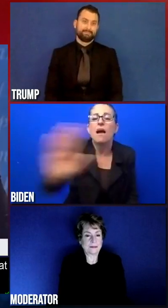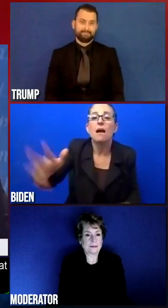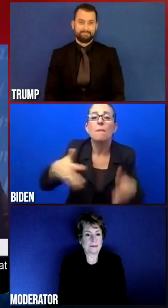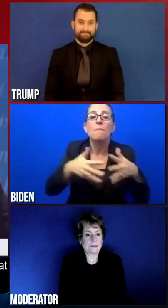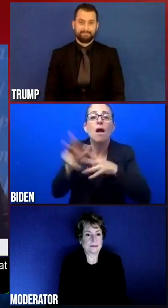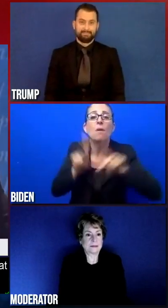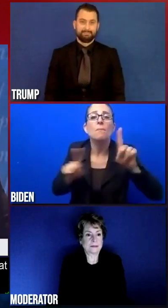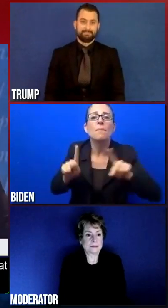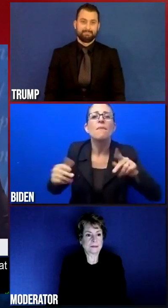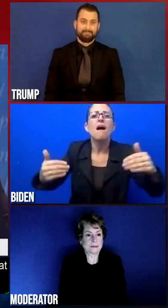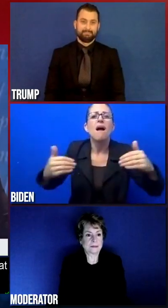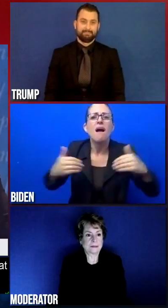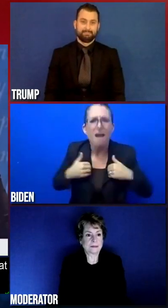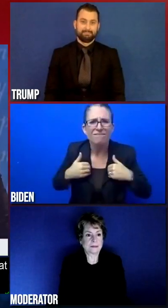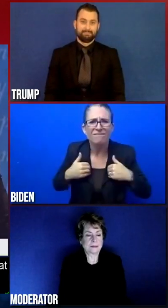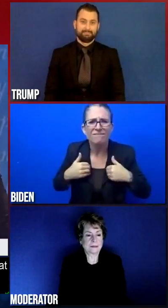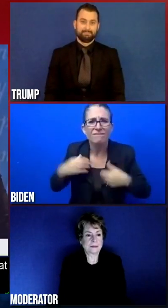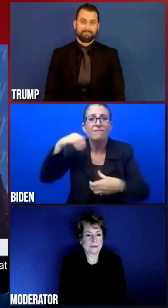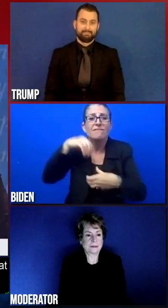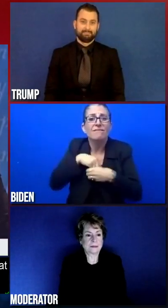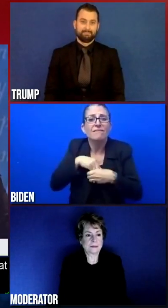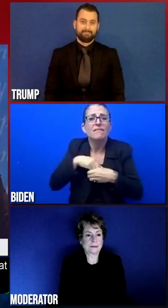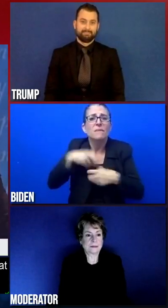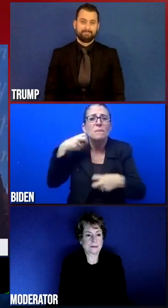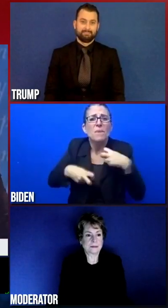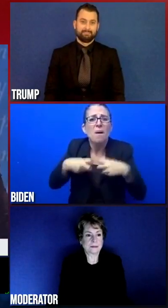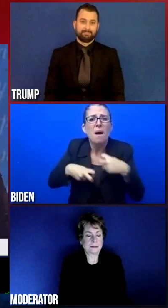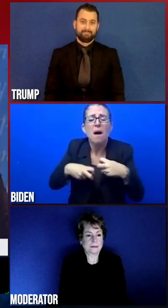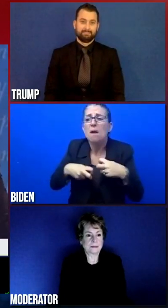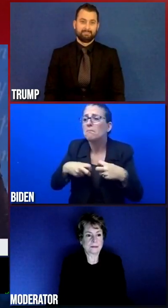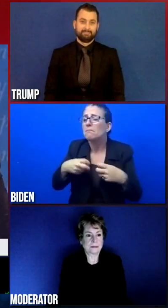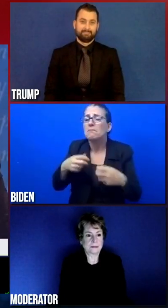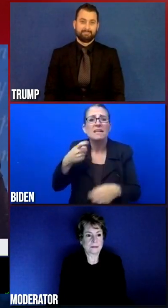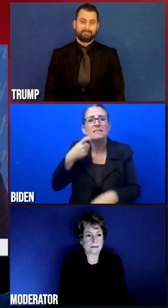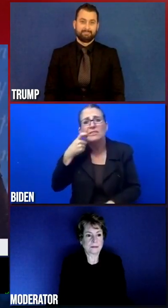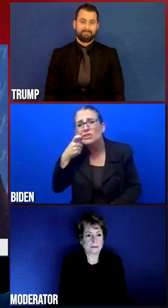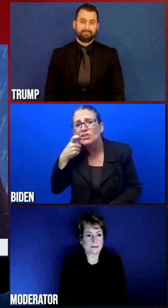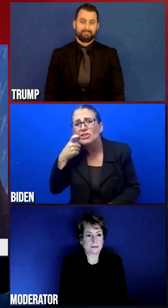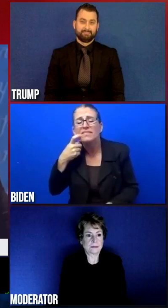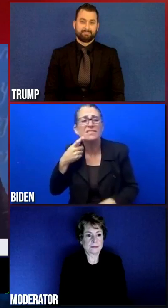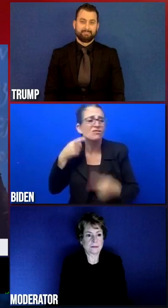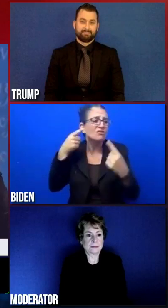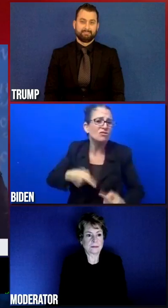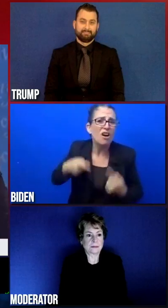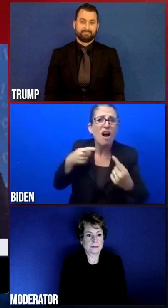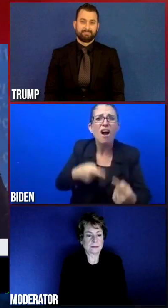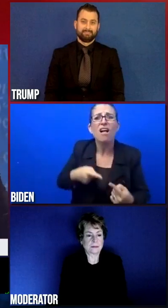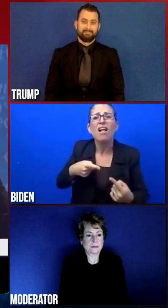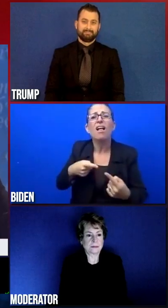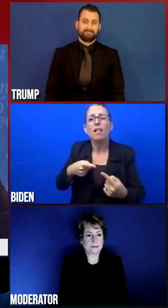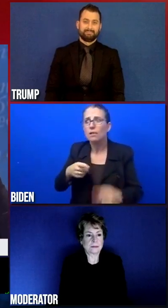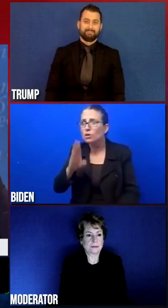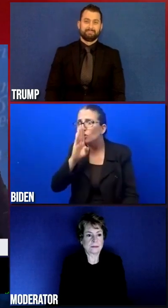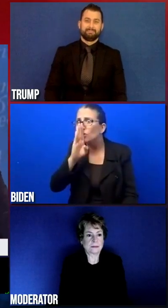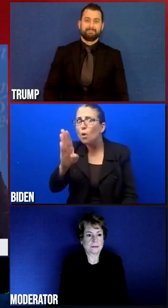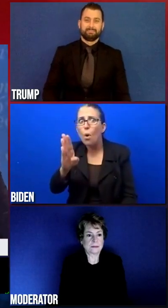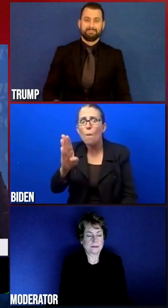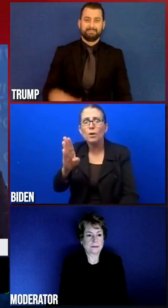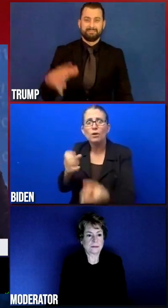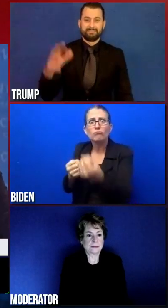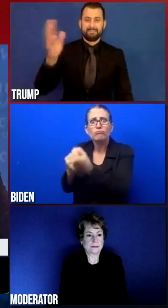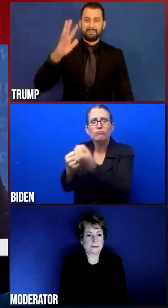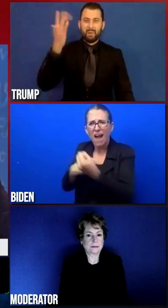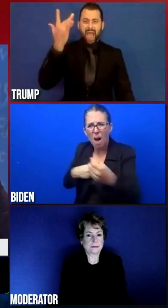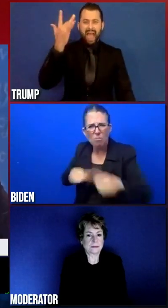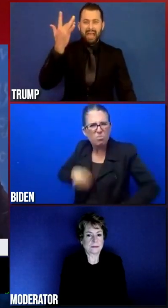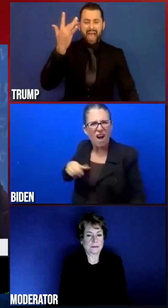He's fixed it. He's worked on it, and I'm proud of him. But why was he proud of given my tens son. of millions All of right. But he dollars? wasn't given All right. tens of millions of He was dollars. given That tens is